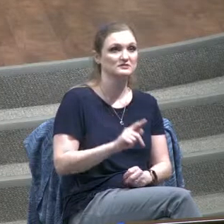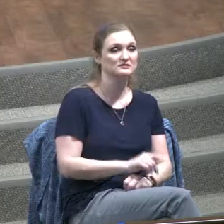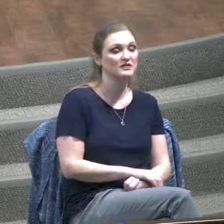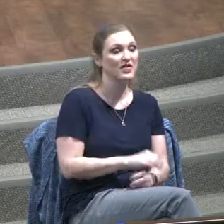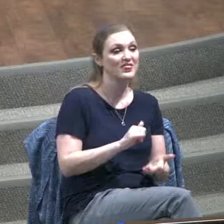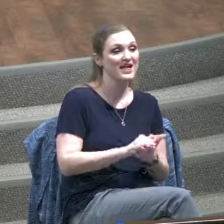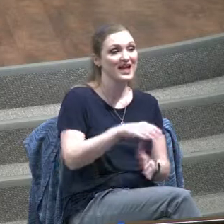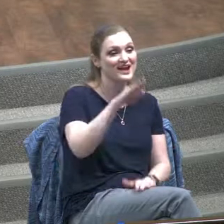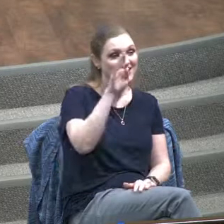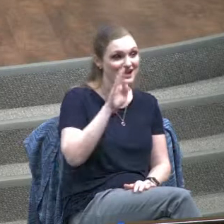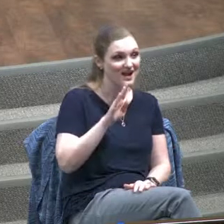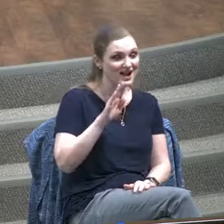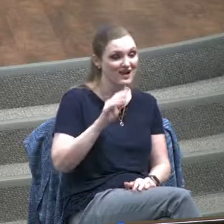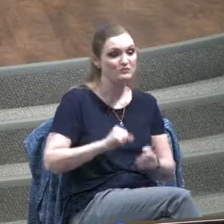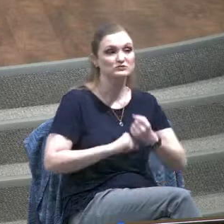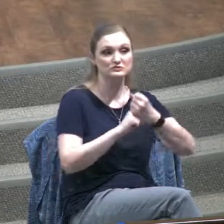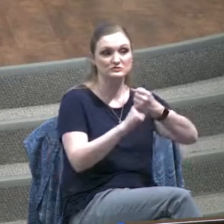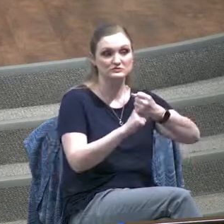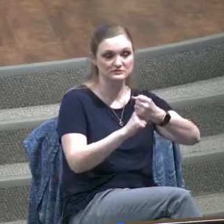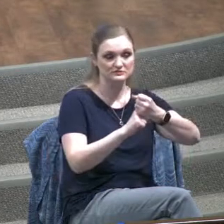that God was on their side.